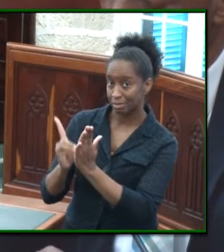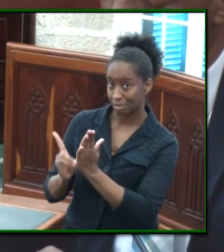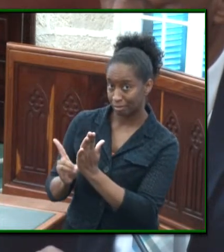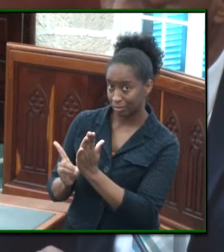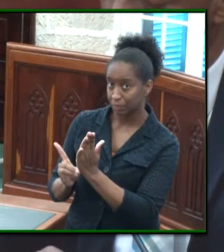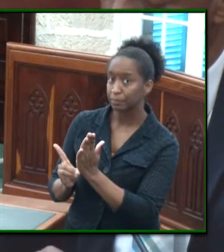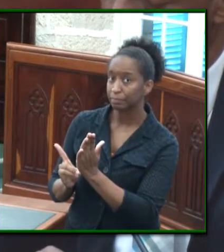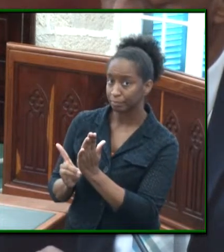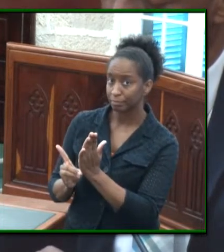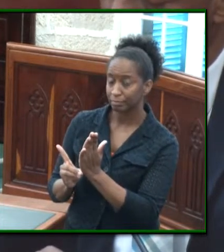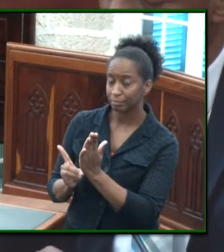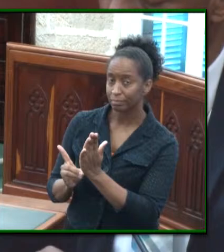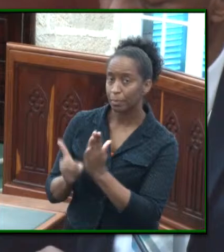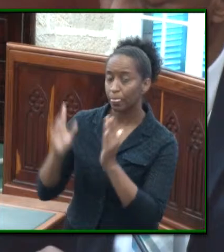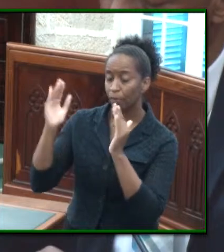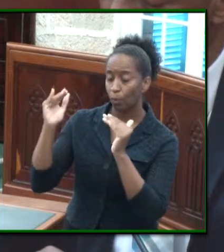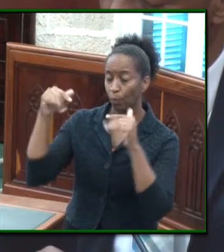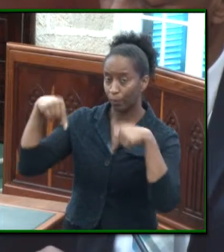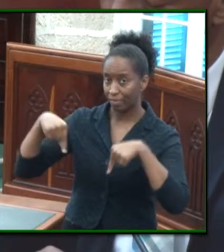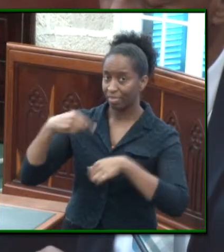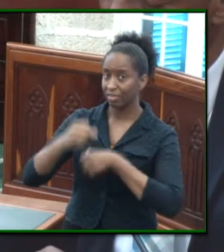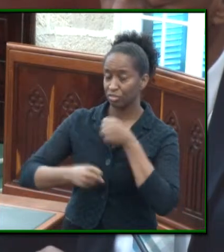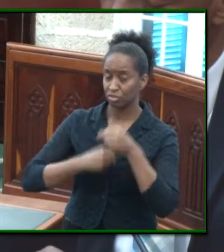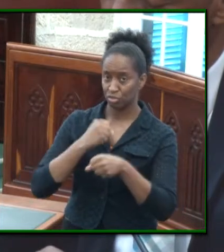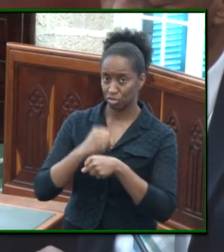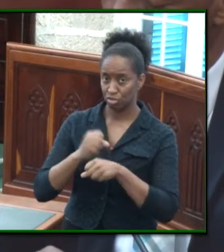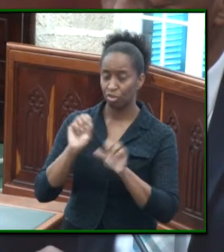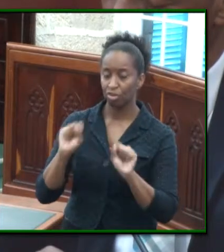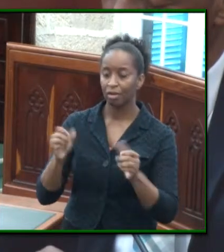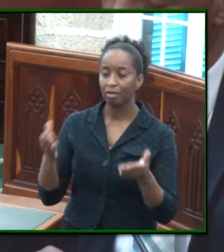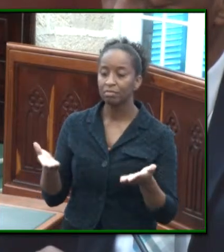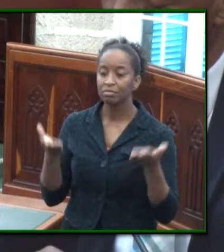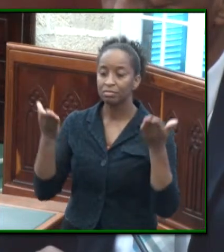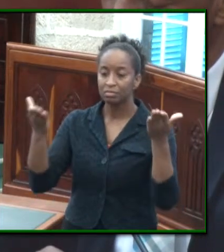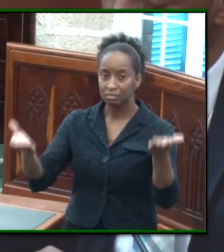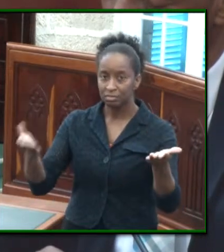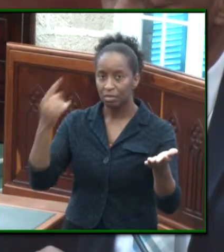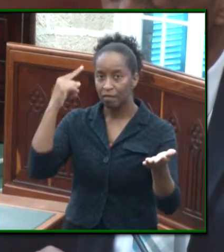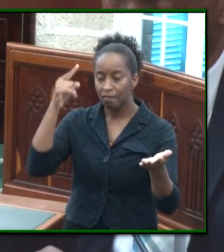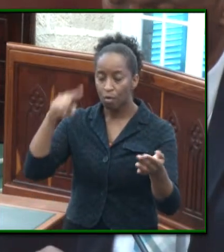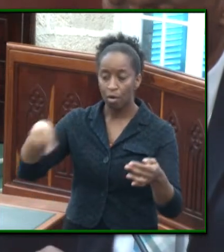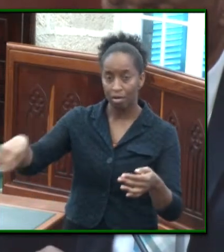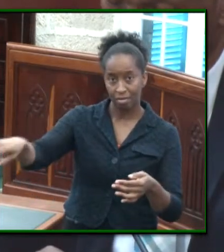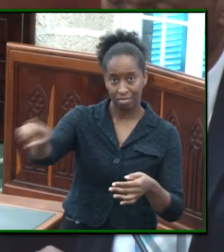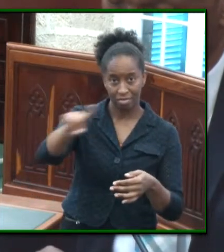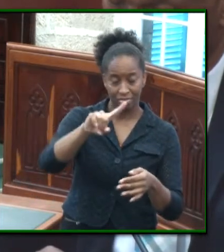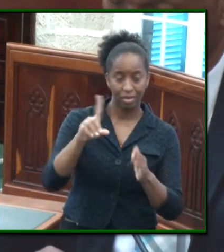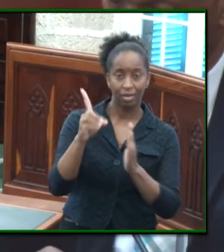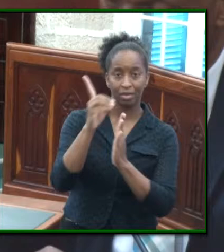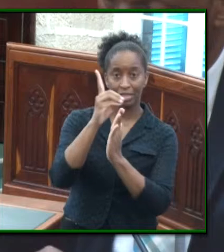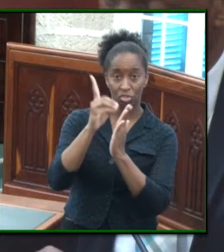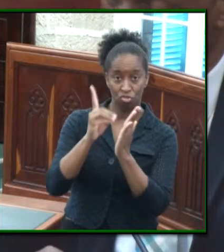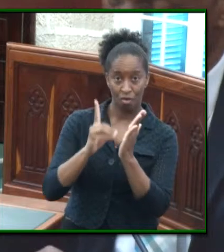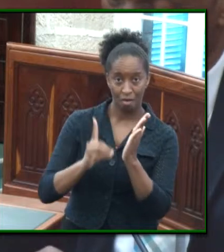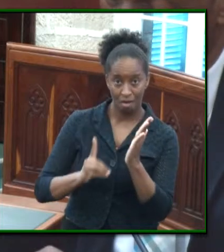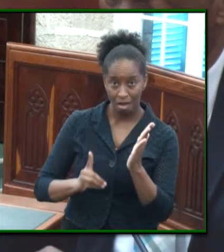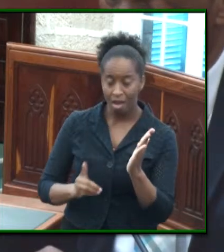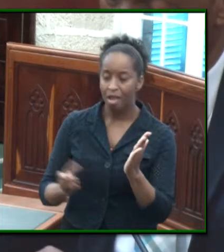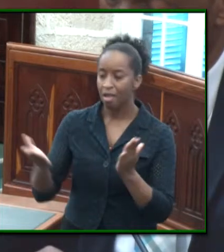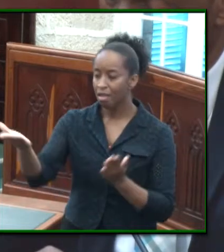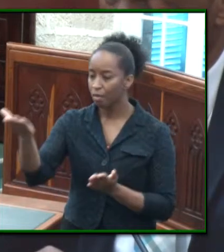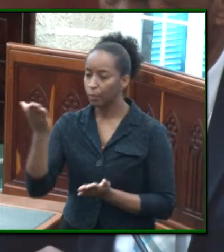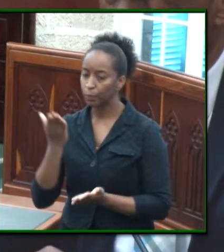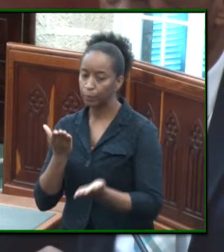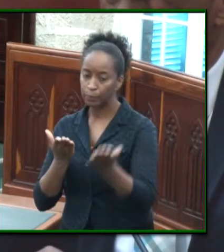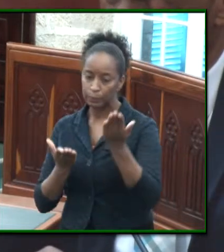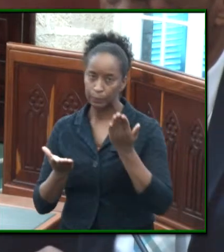invite designs so that we can then move to giving the people of St. Philip a